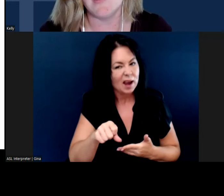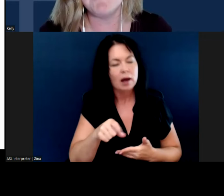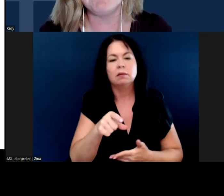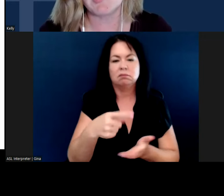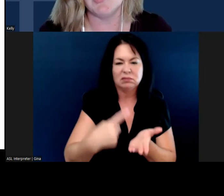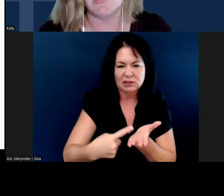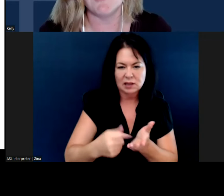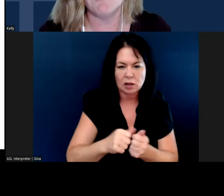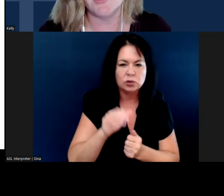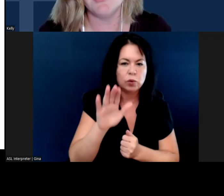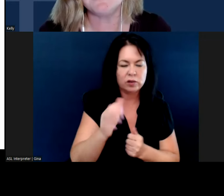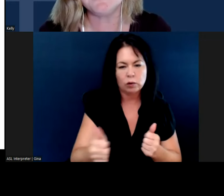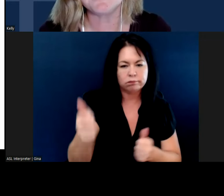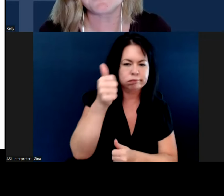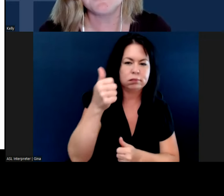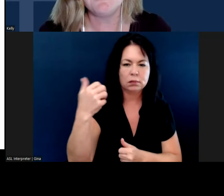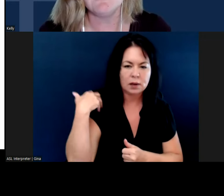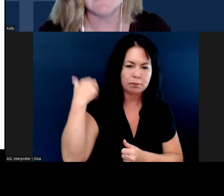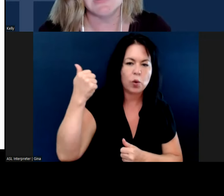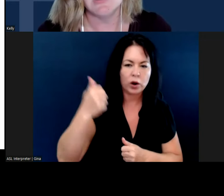that will cover for you.